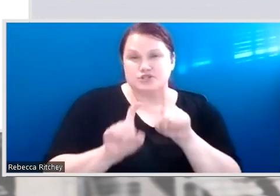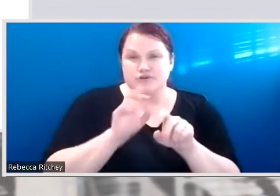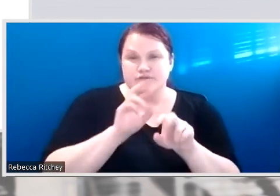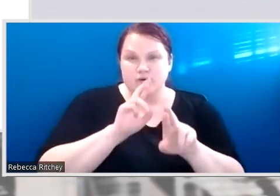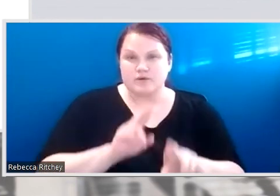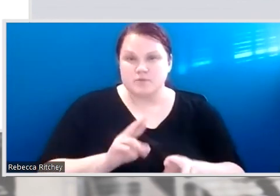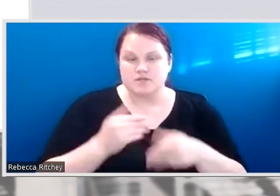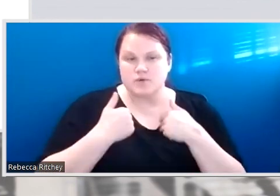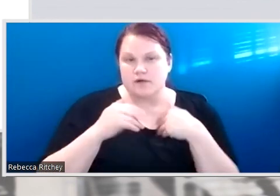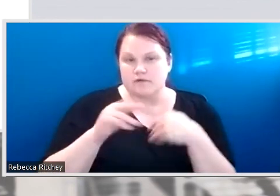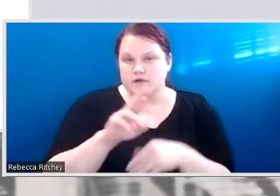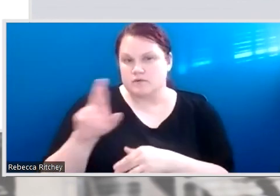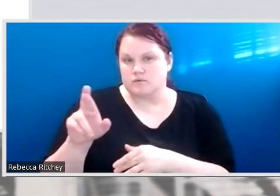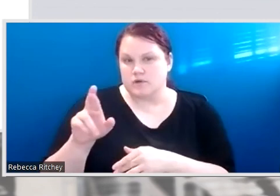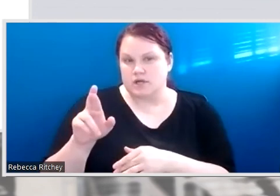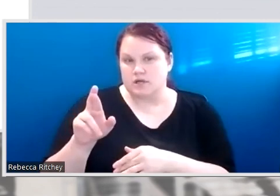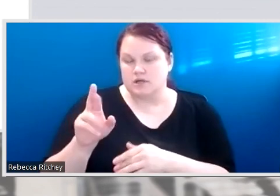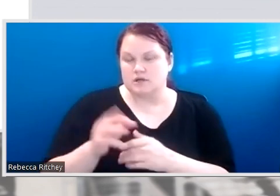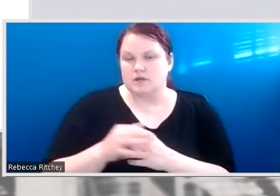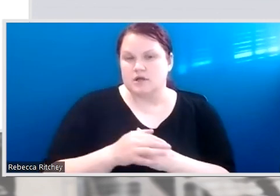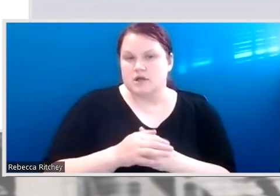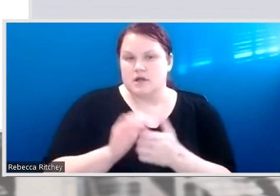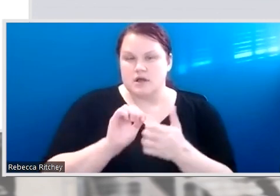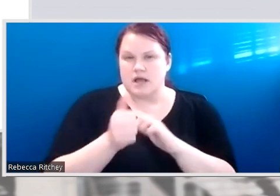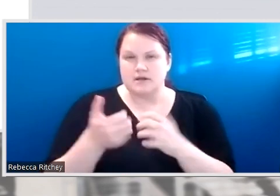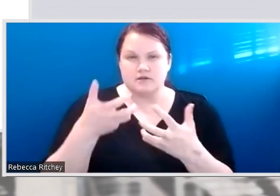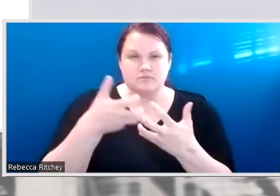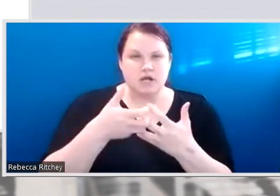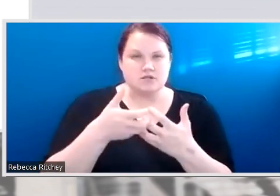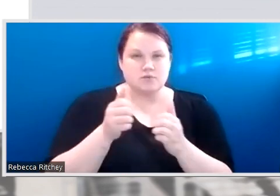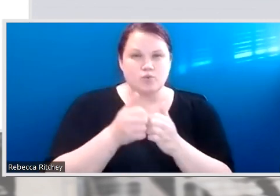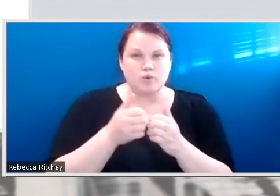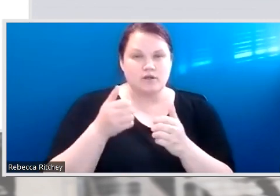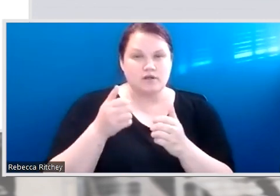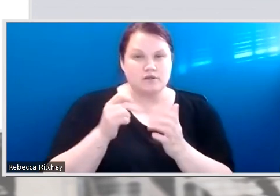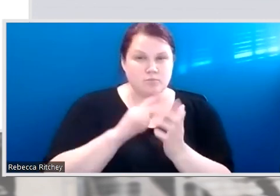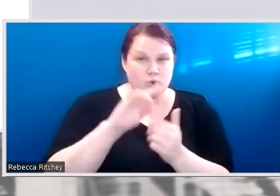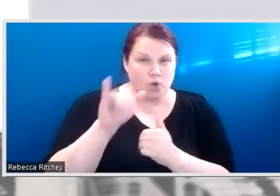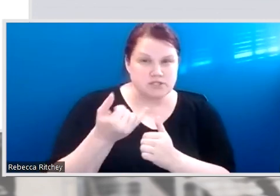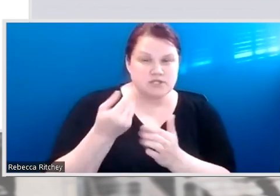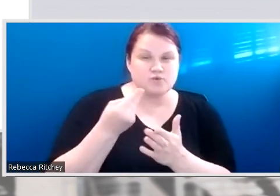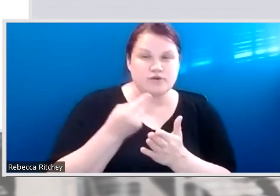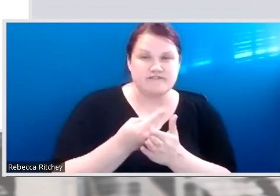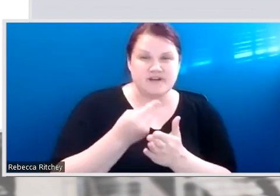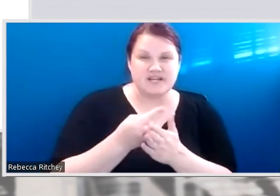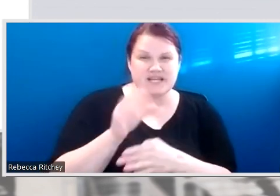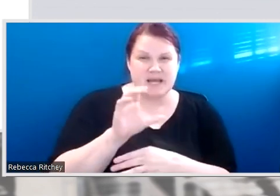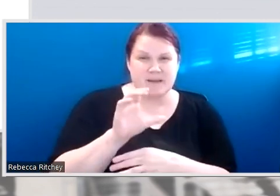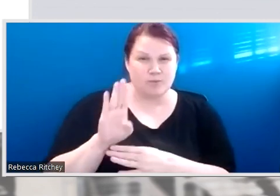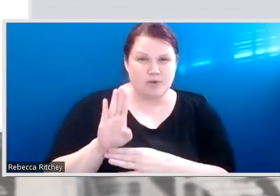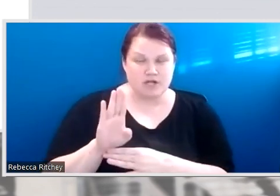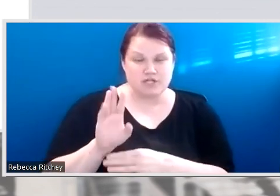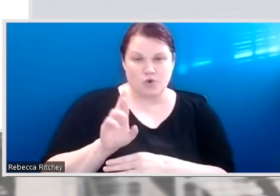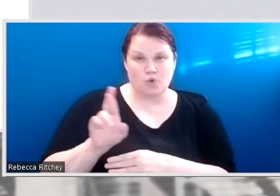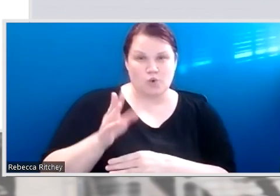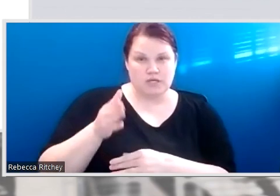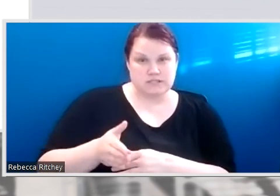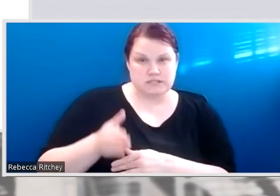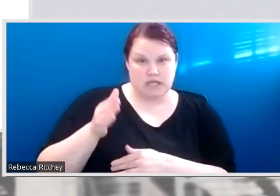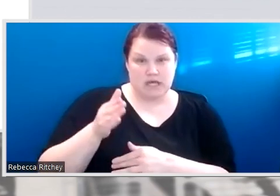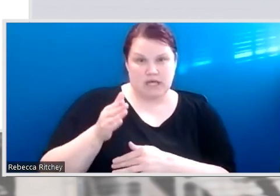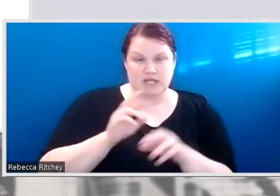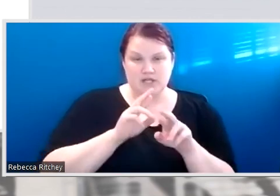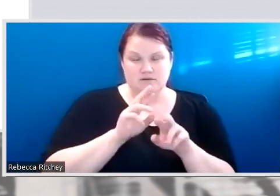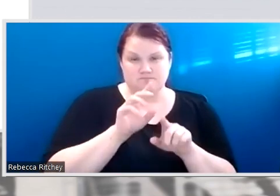we're getting on the right-hand side, how do those match up with the actual projects that we're funding in the capital budget? So on the right-hand side is our survey